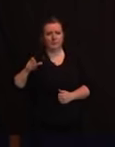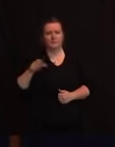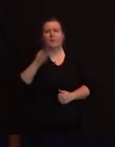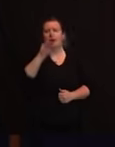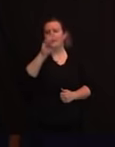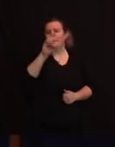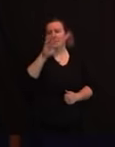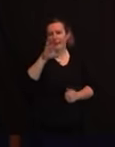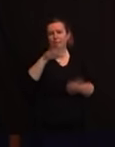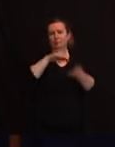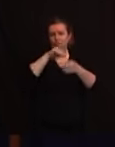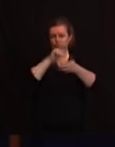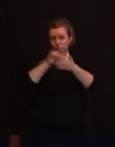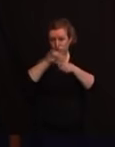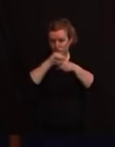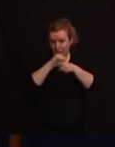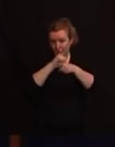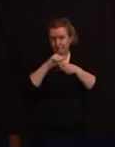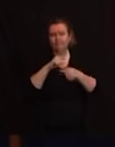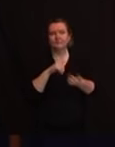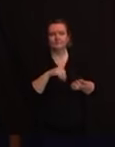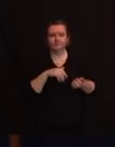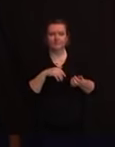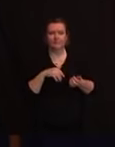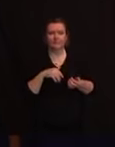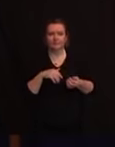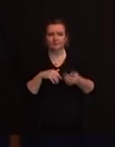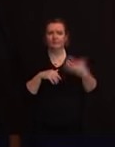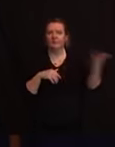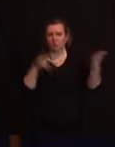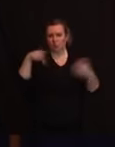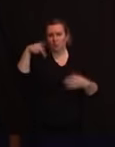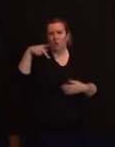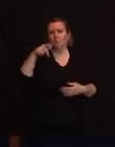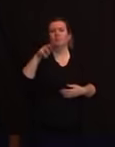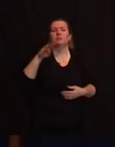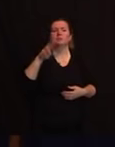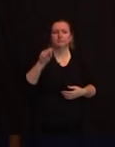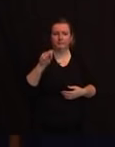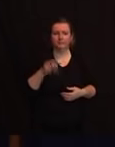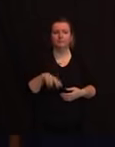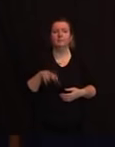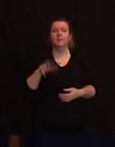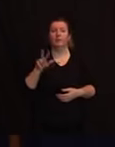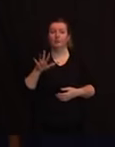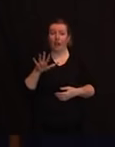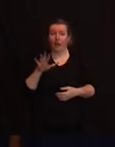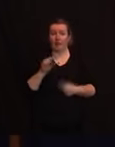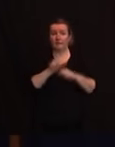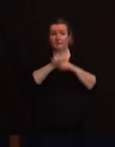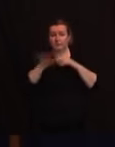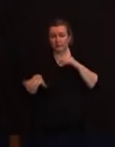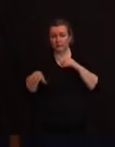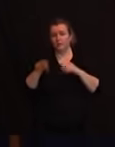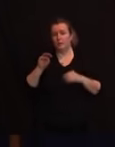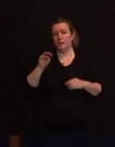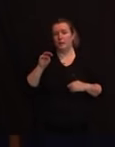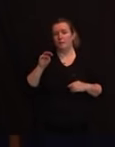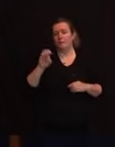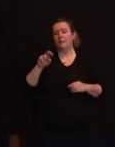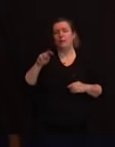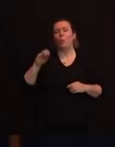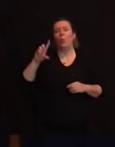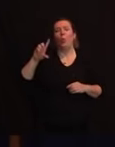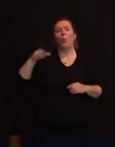35 combat medics to Paramus, and 35 to the Menlo Park facility. In addition, the Department of